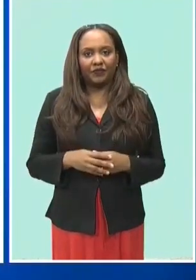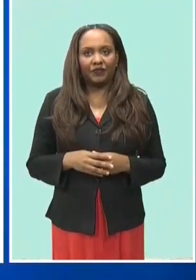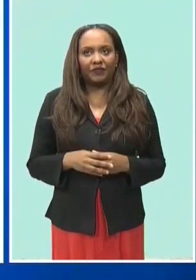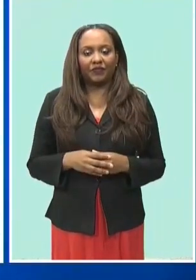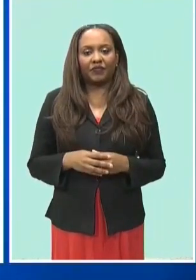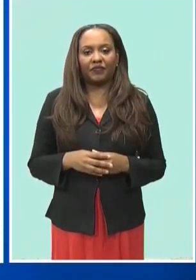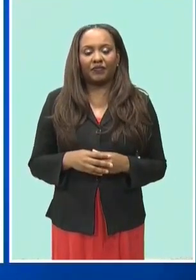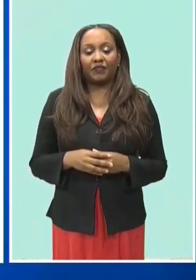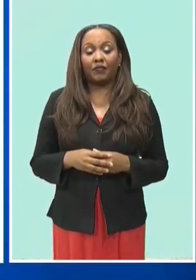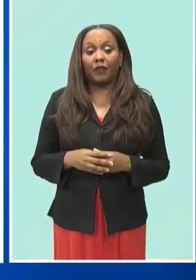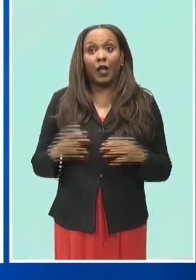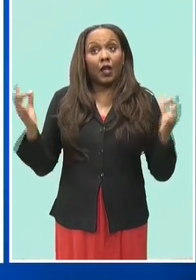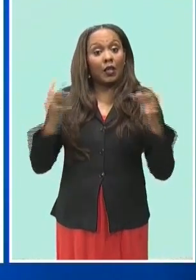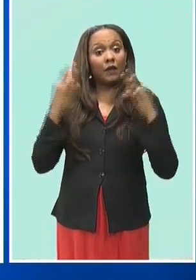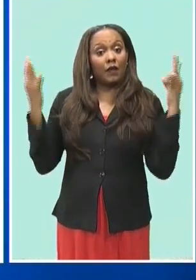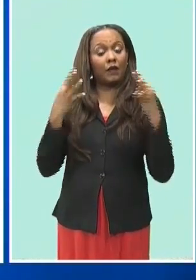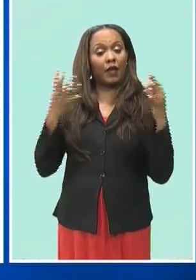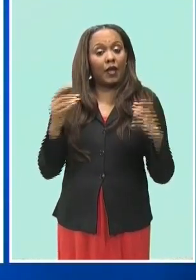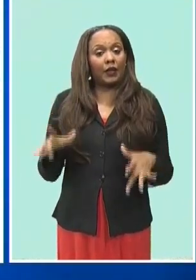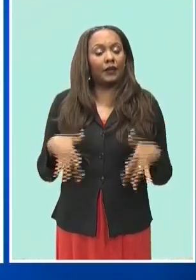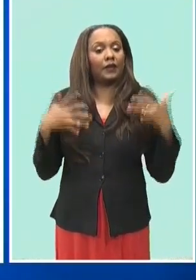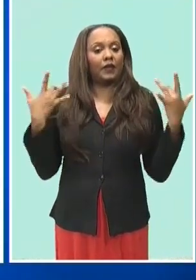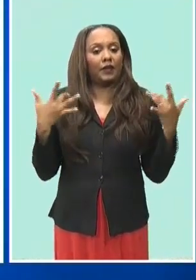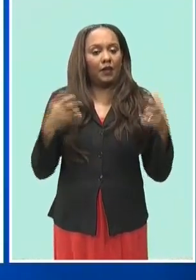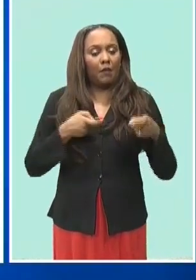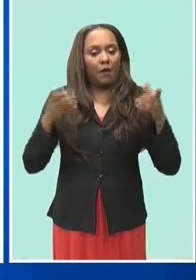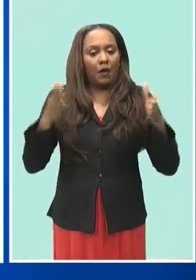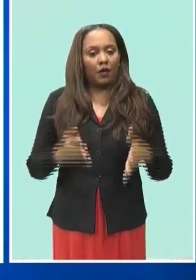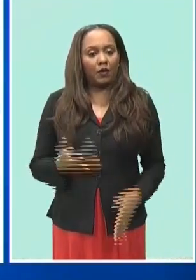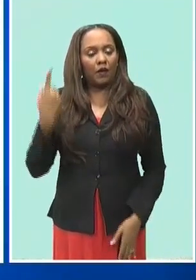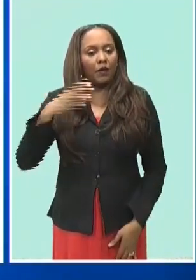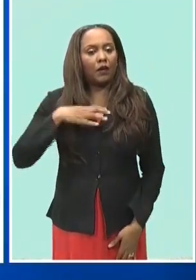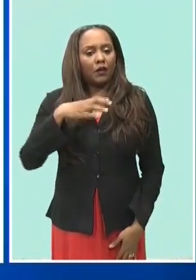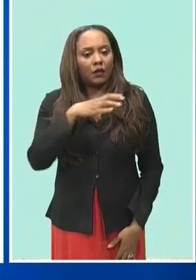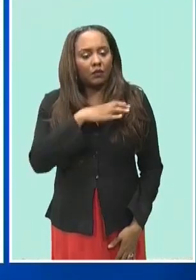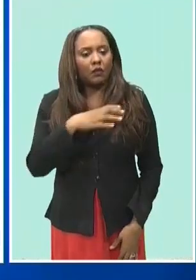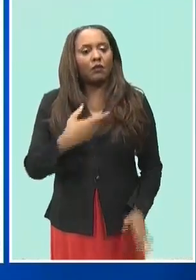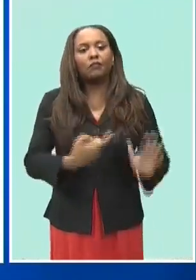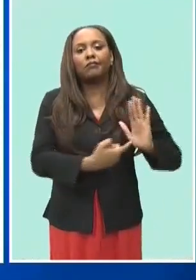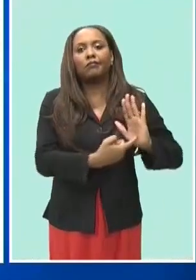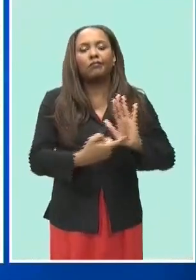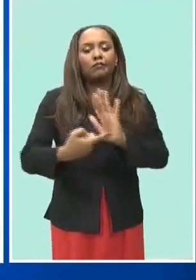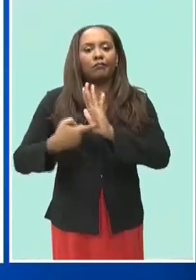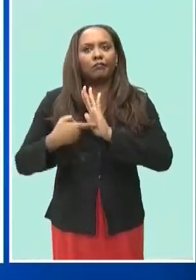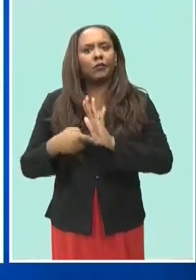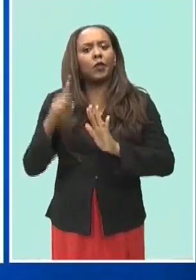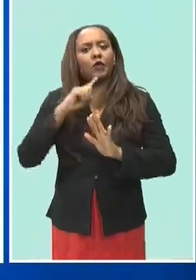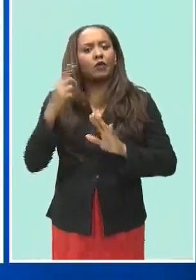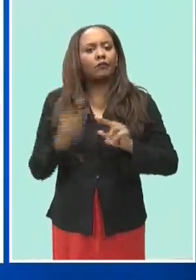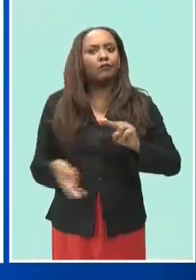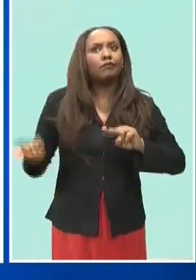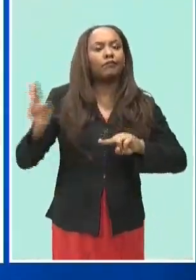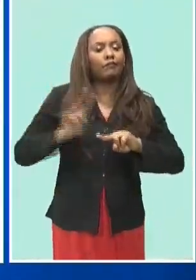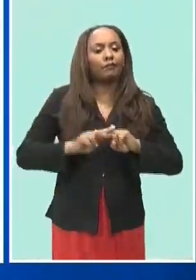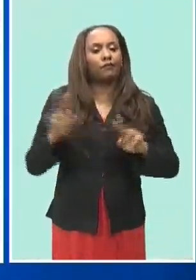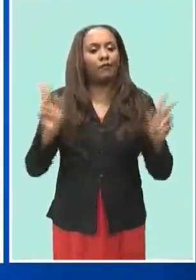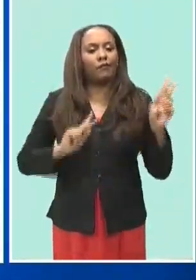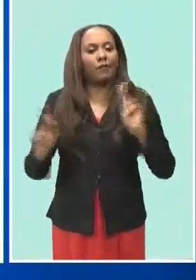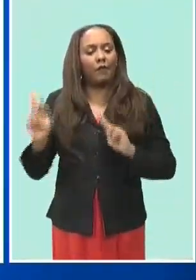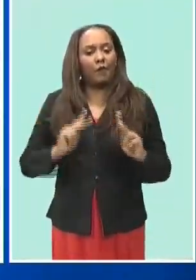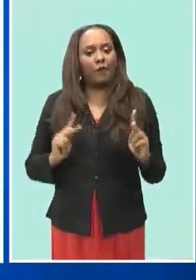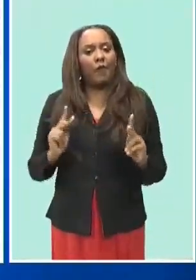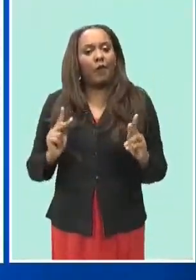Festival and Events Manager of the Dominica Festivals Committee, Marva Williams, revealed there was a marked increase in the number of patrons